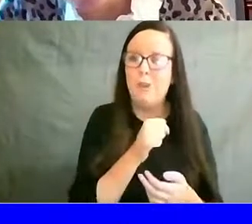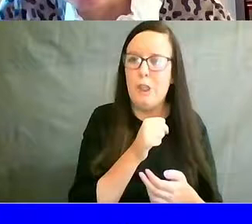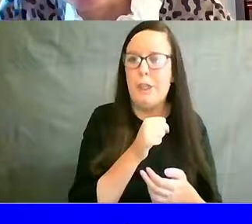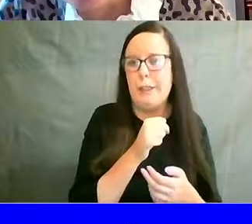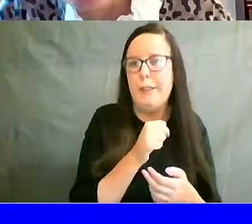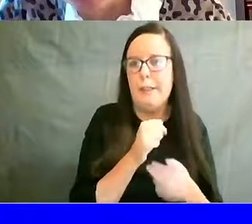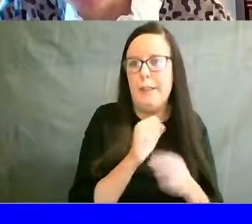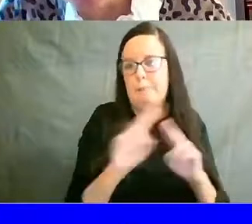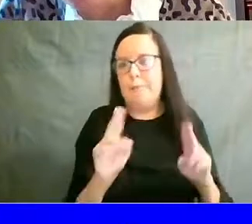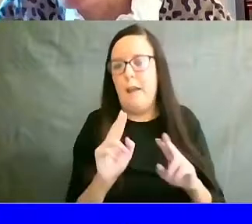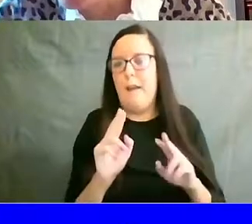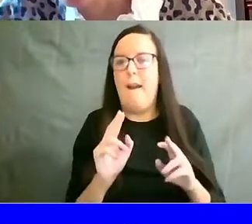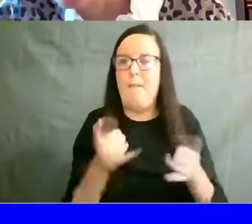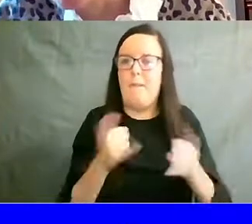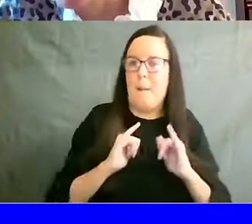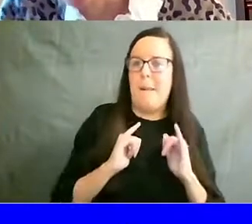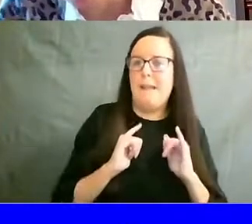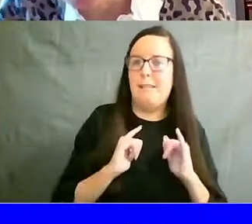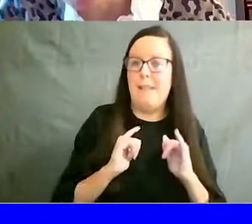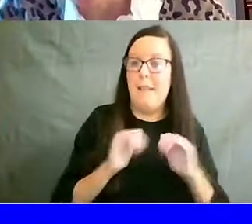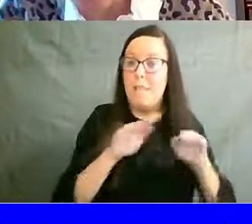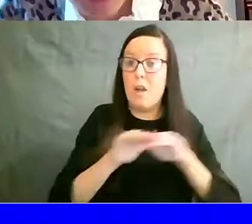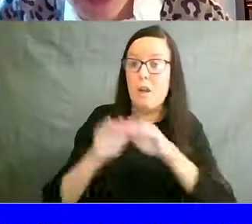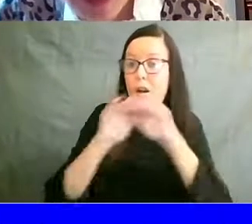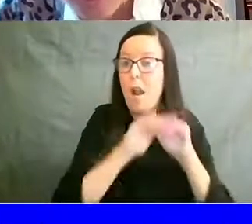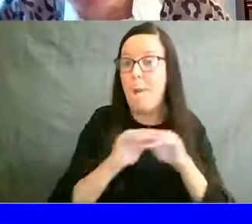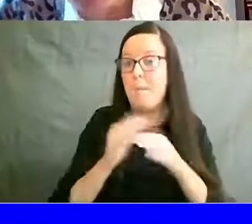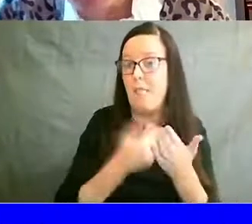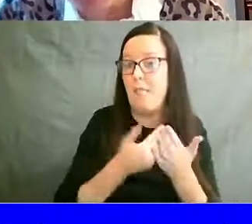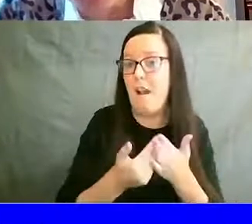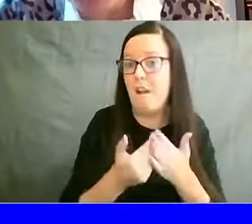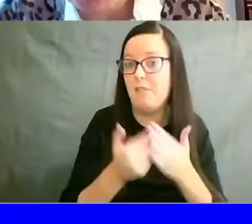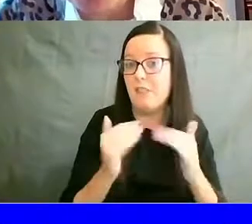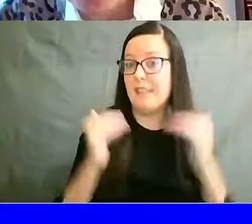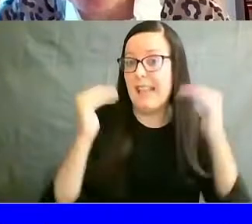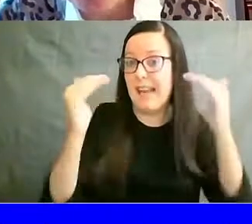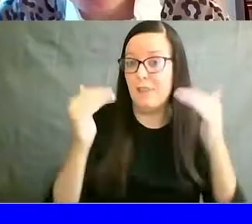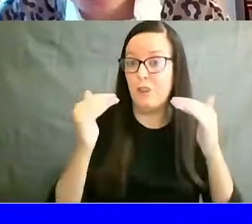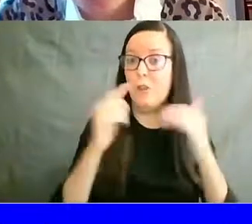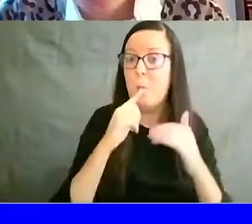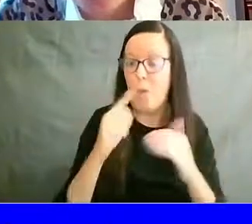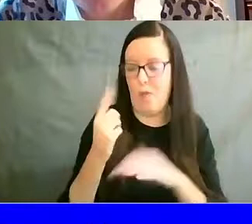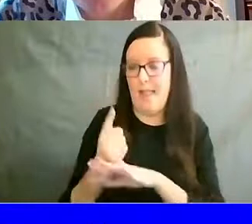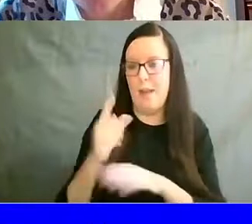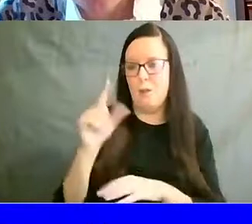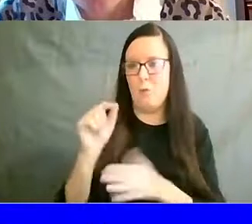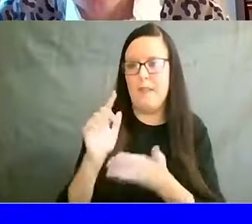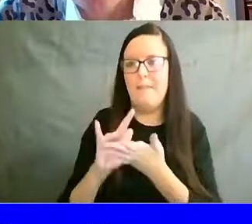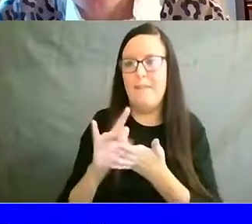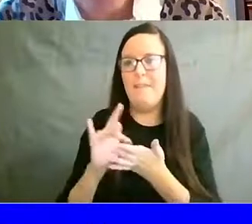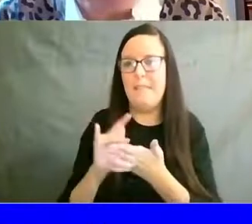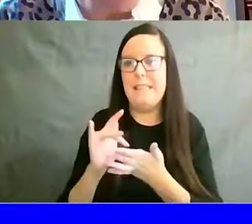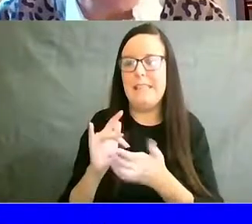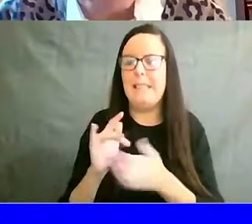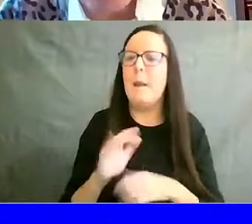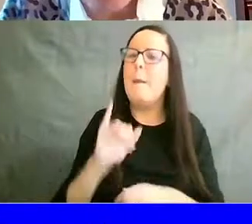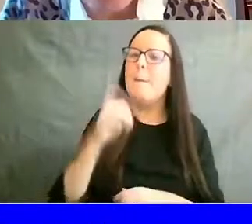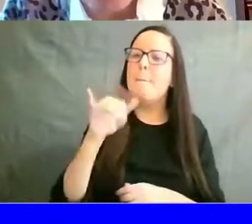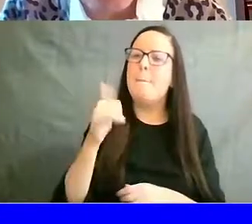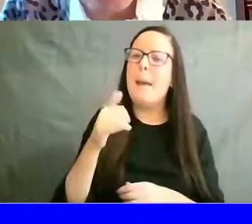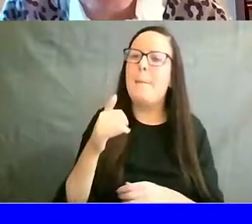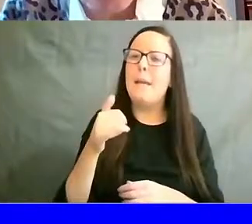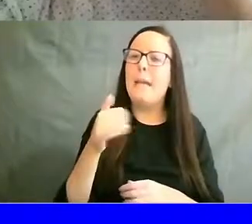law standard, and then which is called out in the 2015 Act. I hope that helps. I might just come in there briefly,